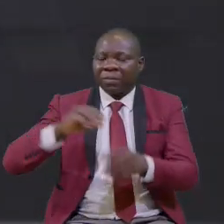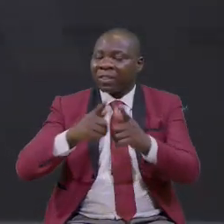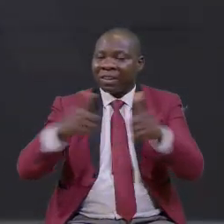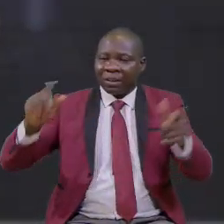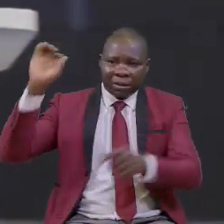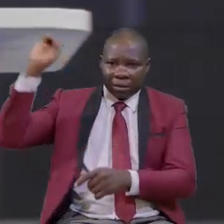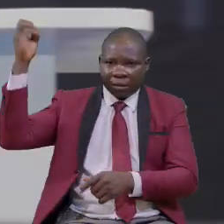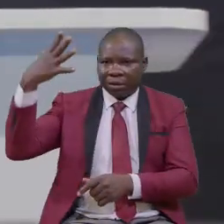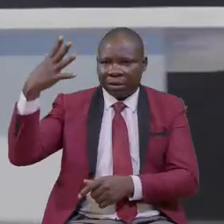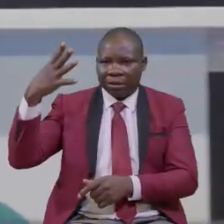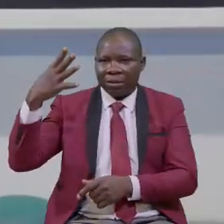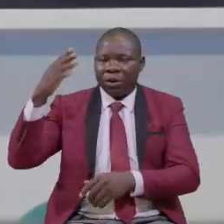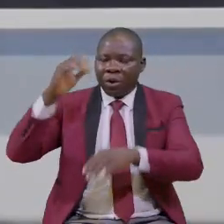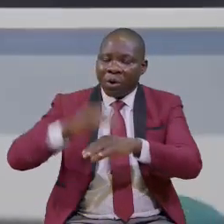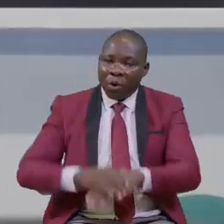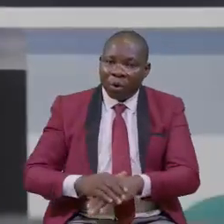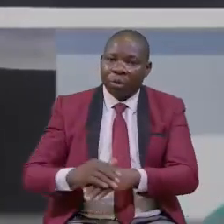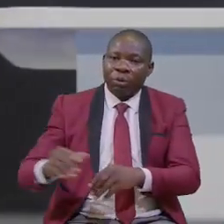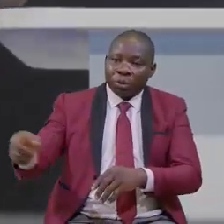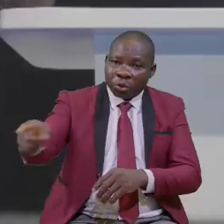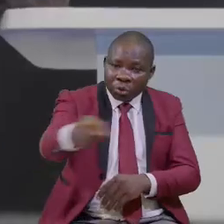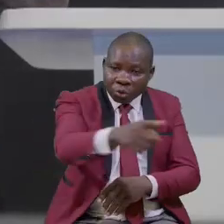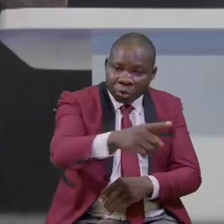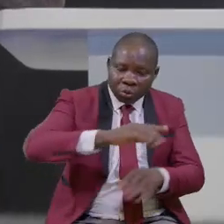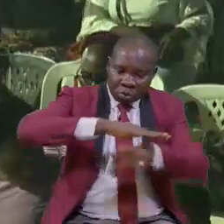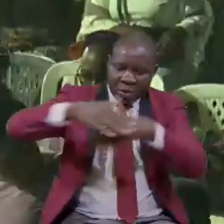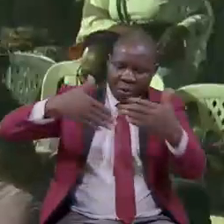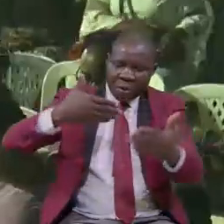grace upon you all.